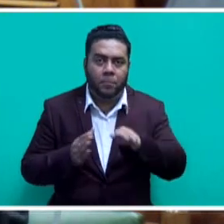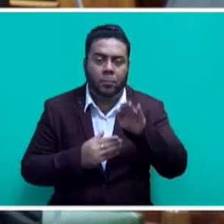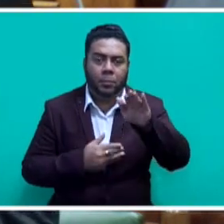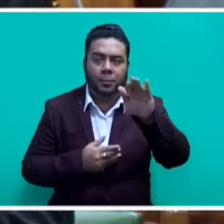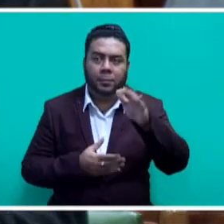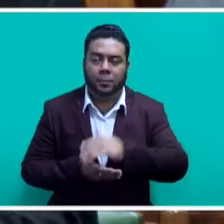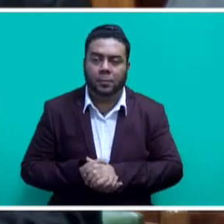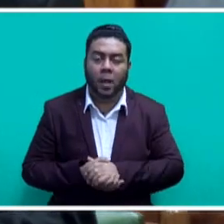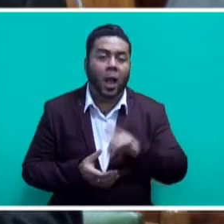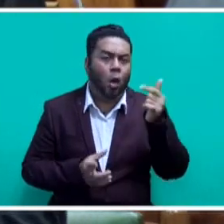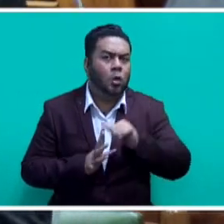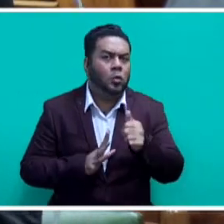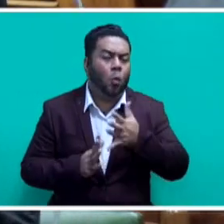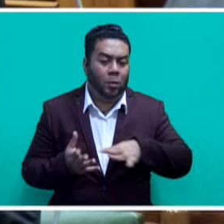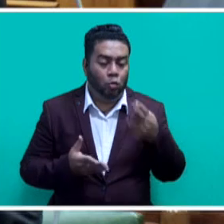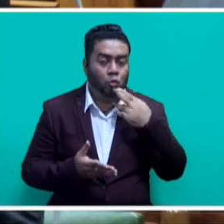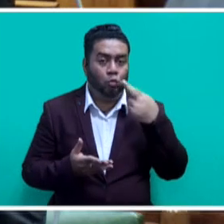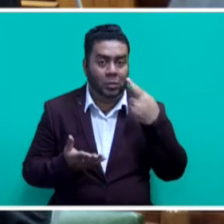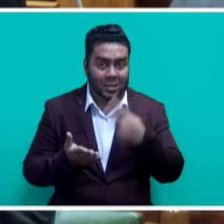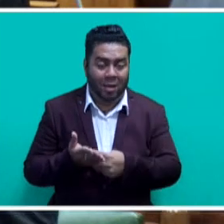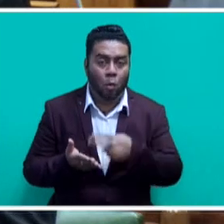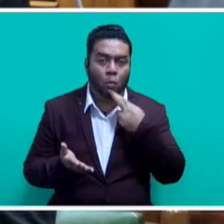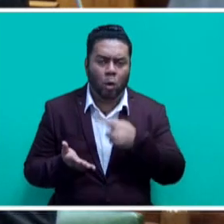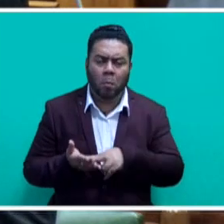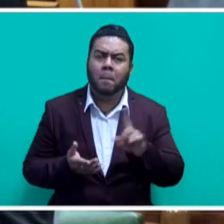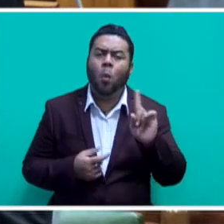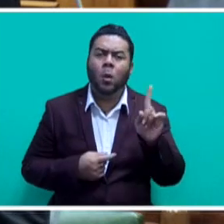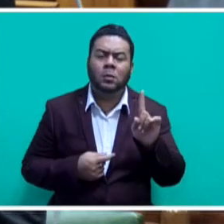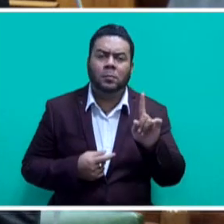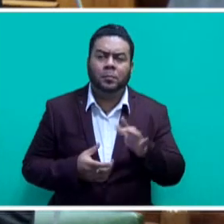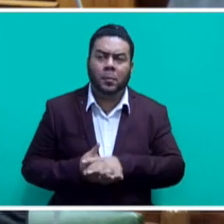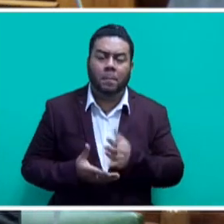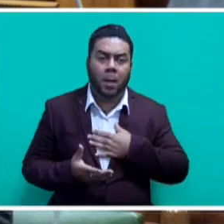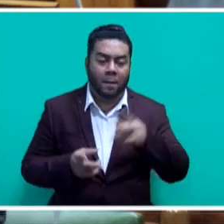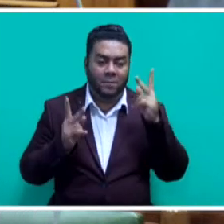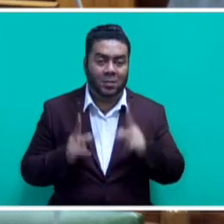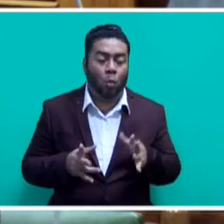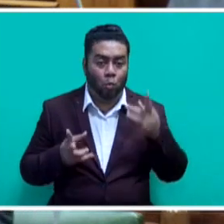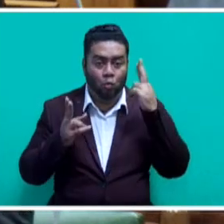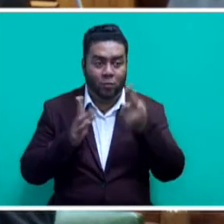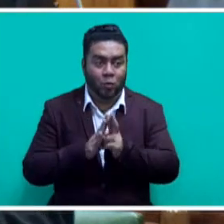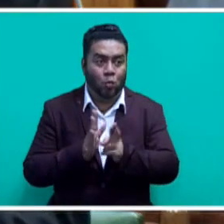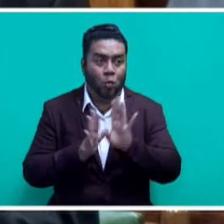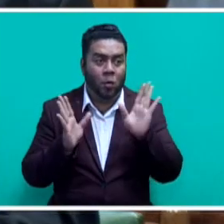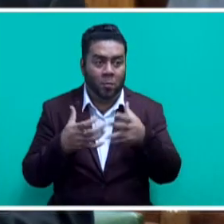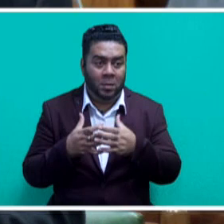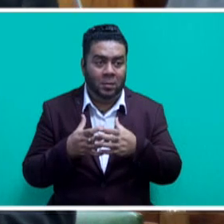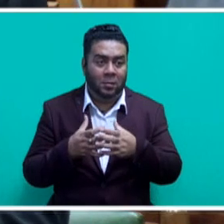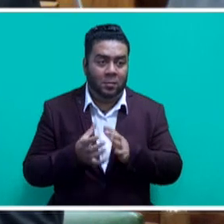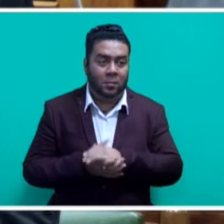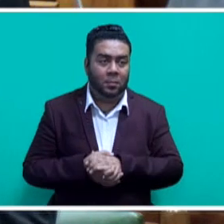I also want to place on record, Mr. Speaker, my appreciation to the Fiscal Review Committee and its chairman, Mr. Richard